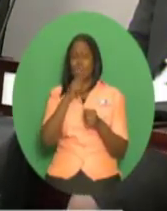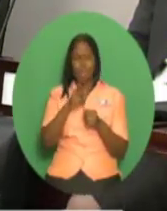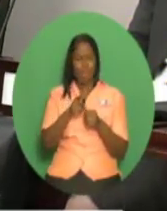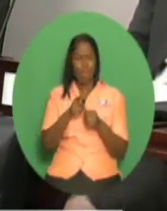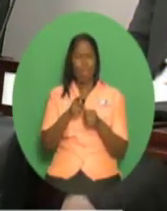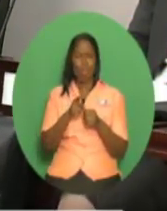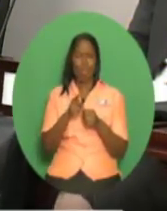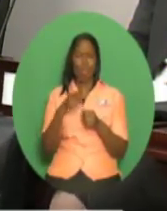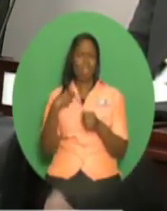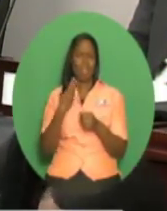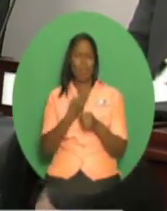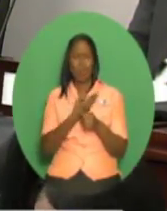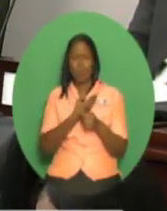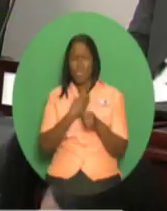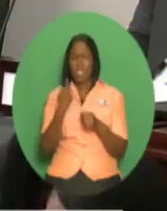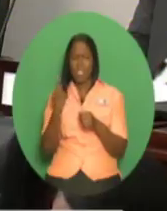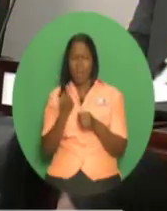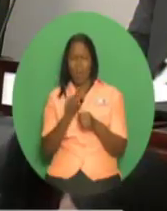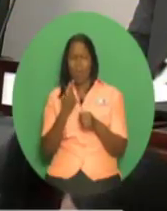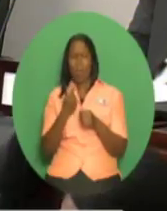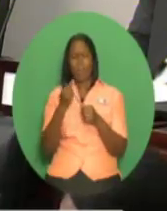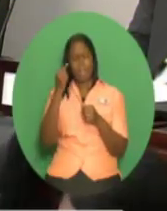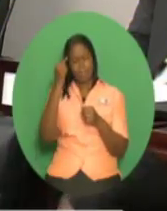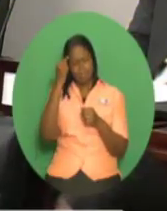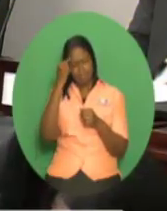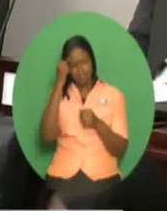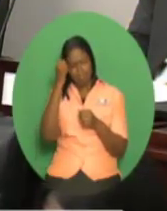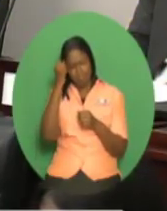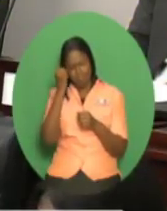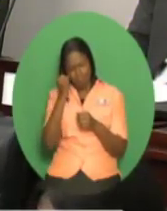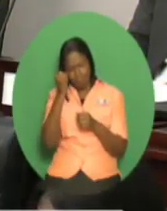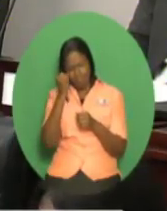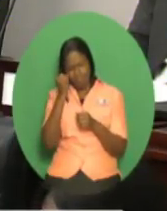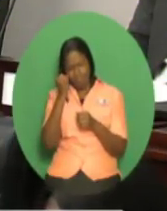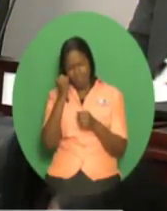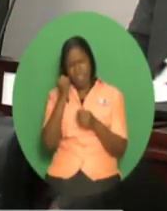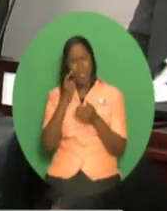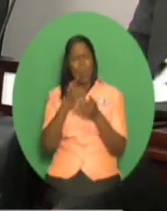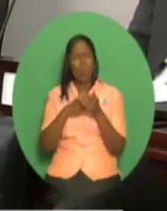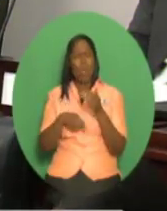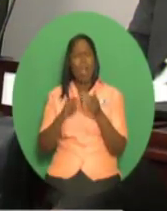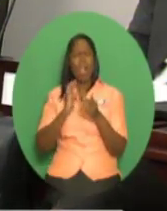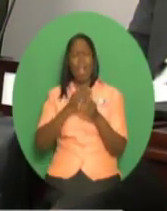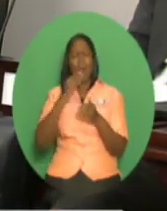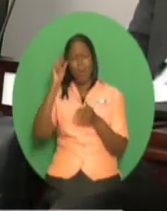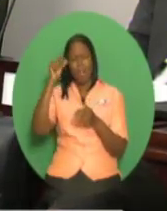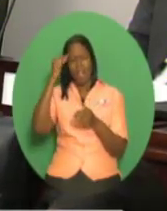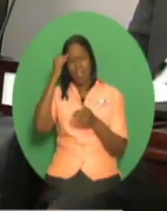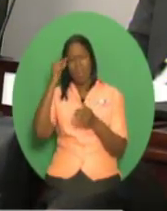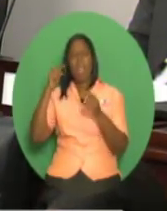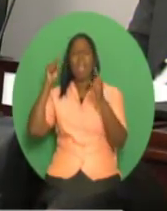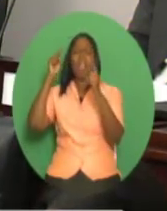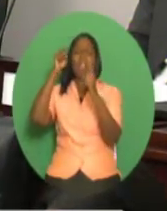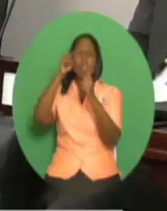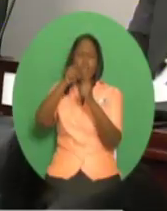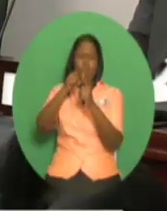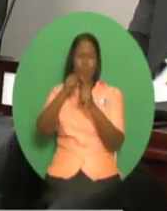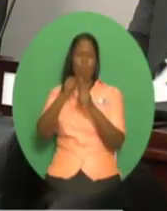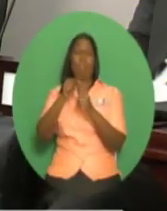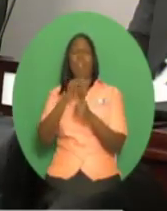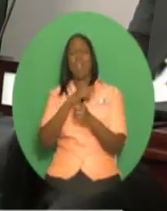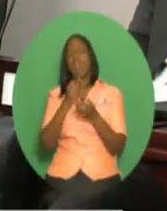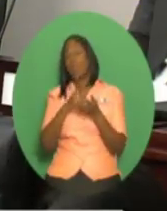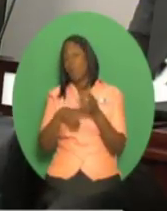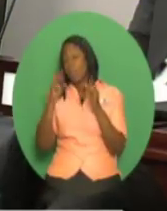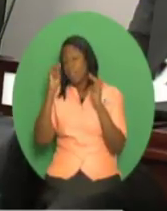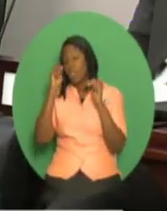keep foremost in our minds the mandate of this government and of the Ministry of Education. And